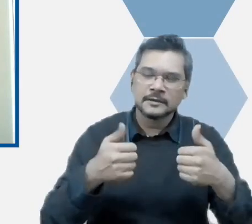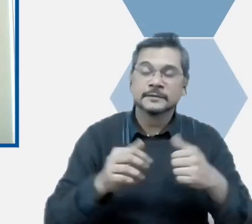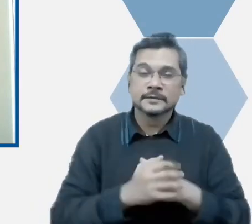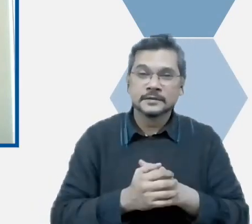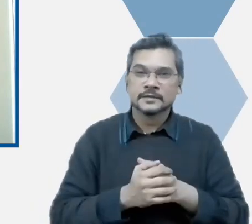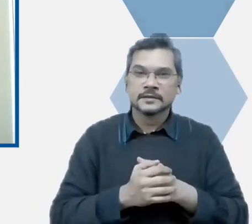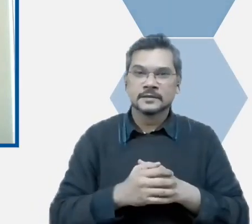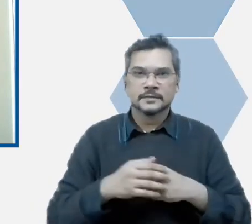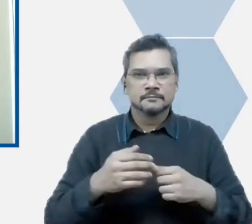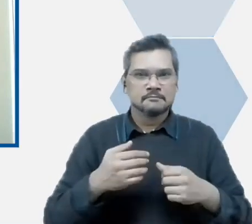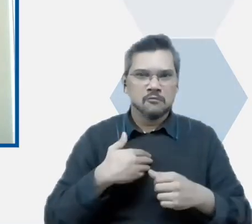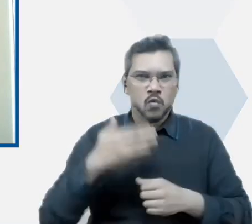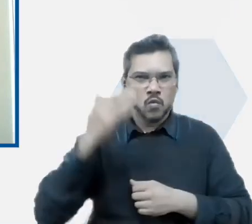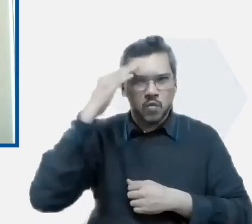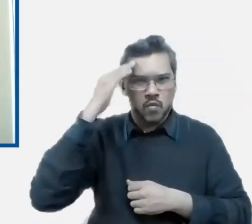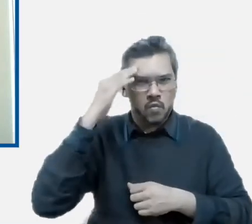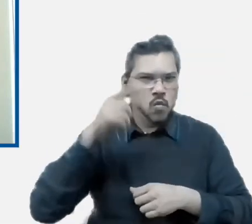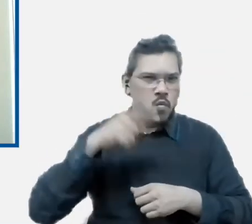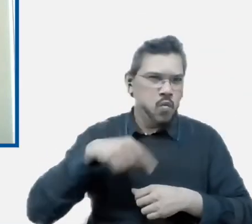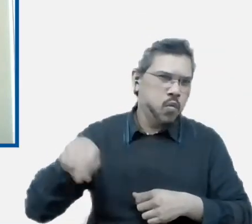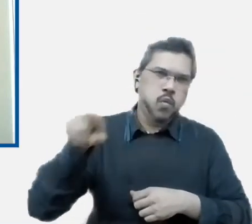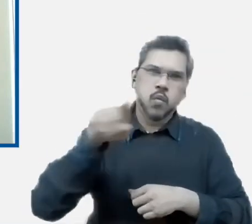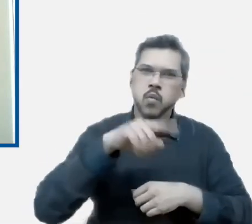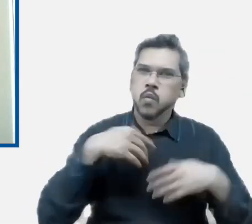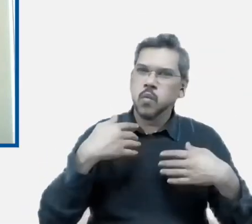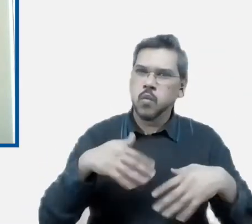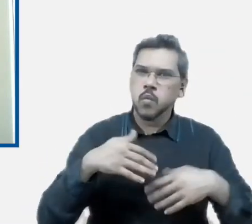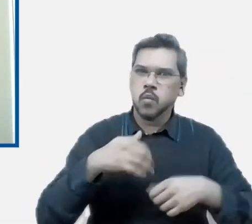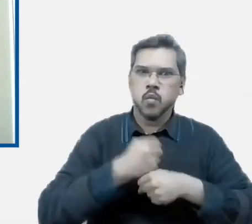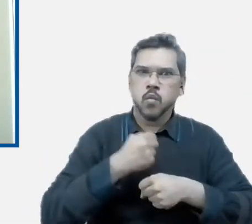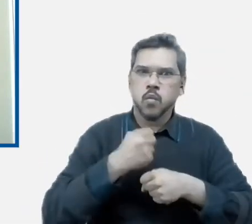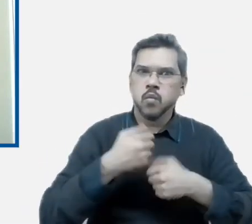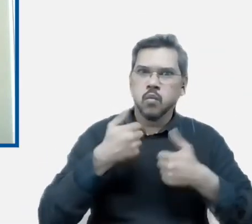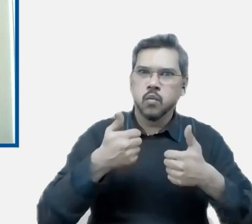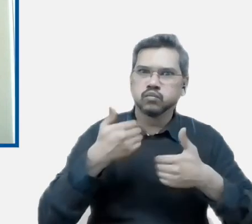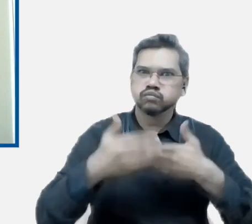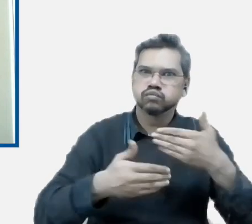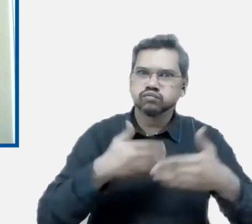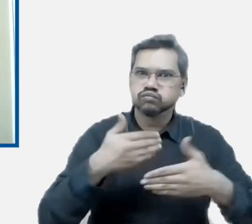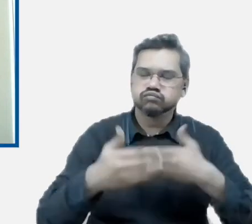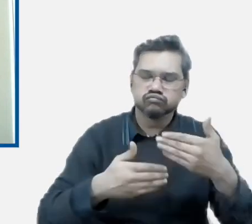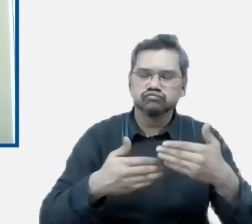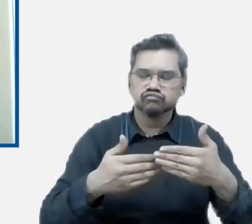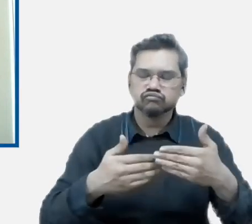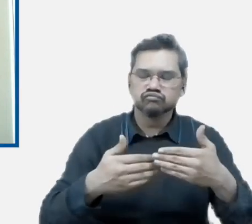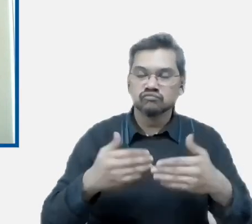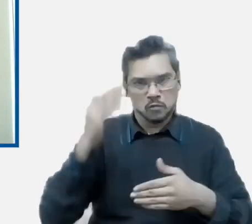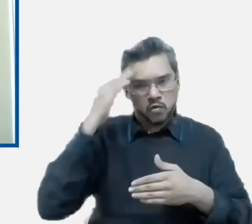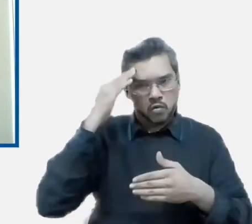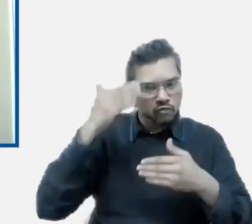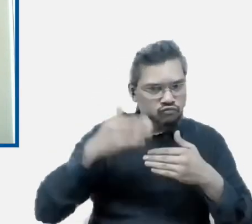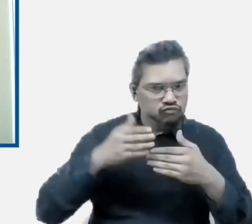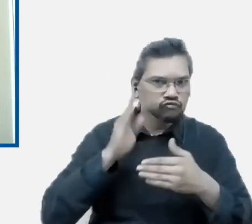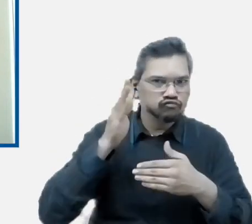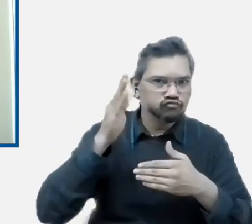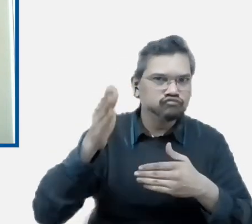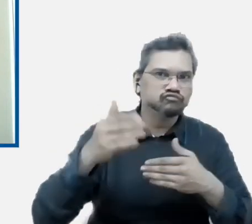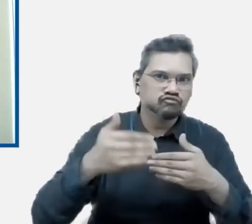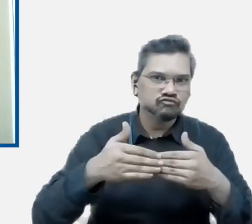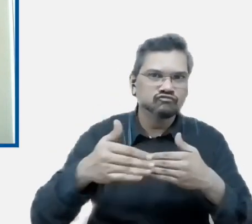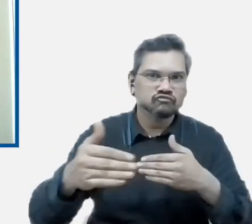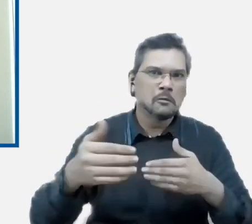that follow-ups can be made. So definitely, thank you very much for participating in this. And so we are